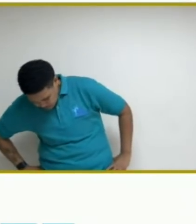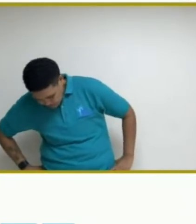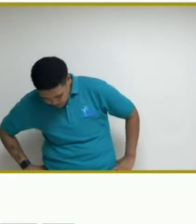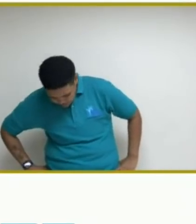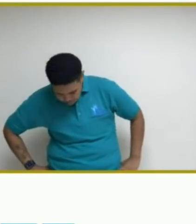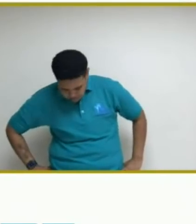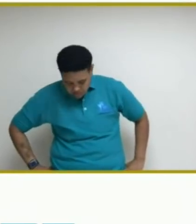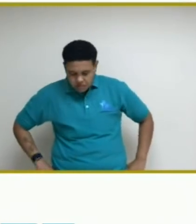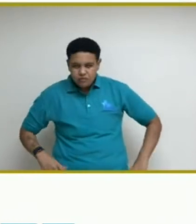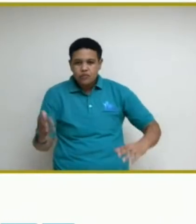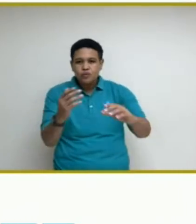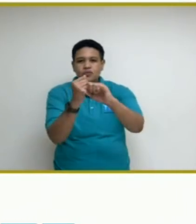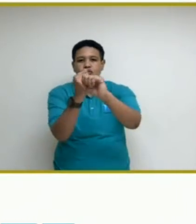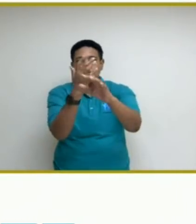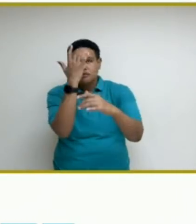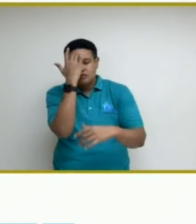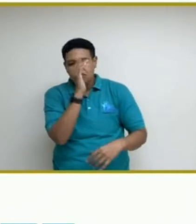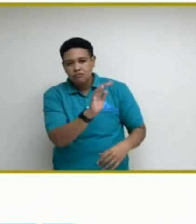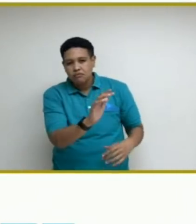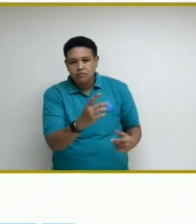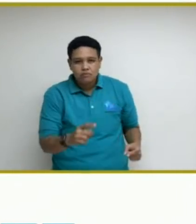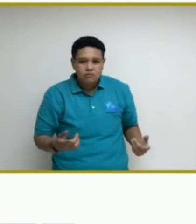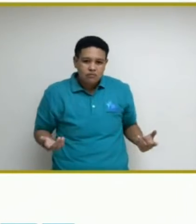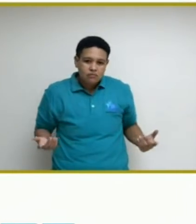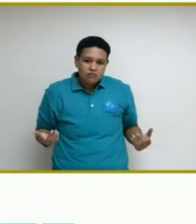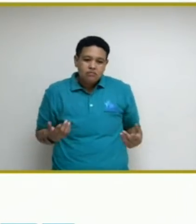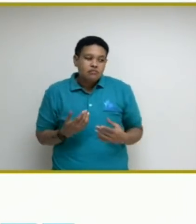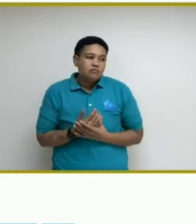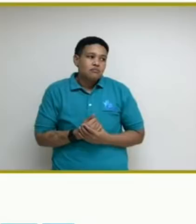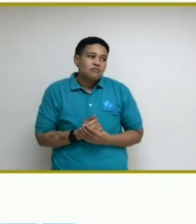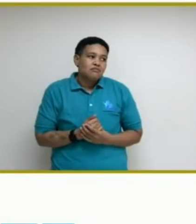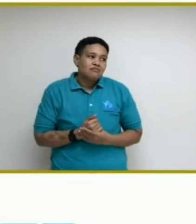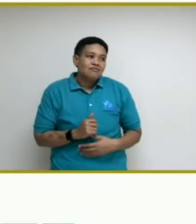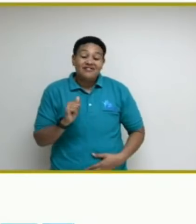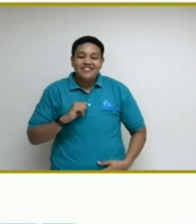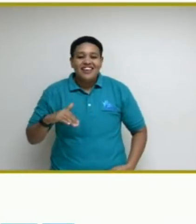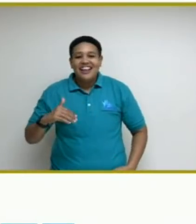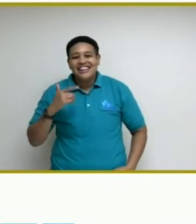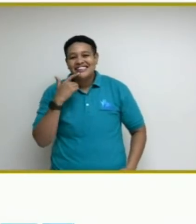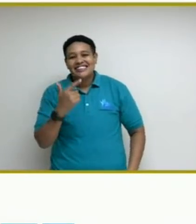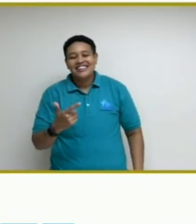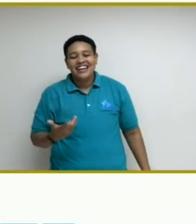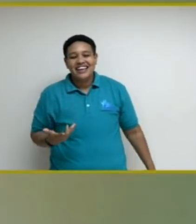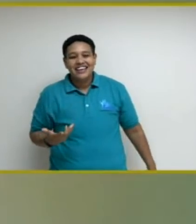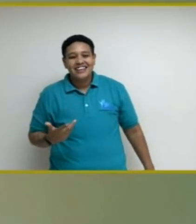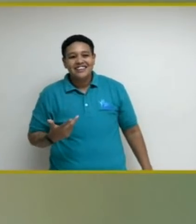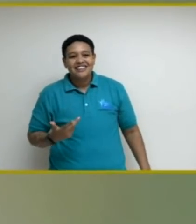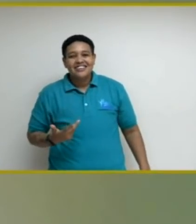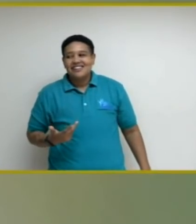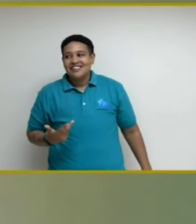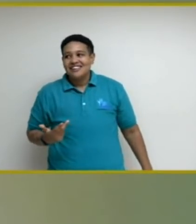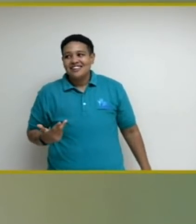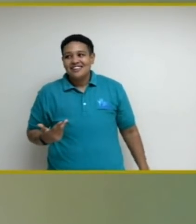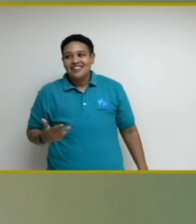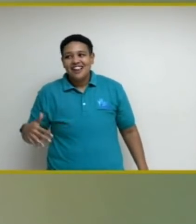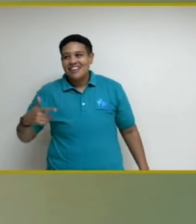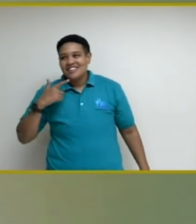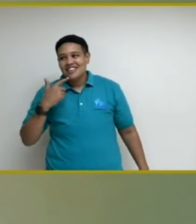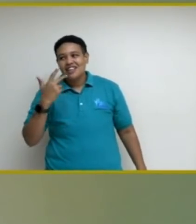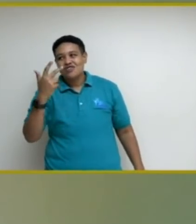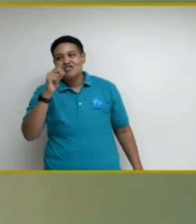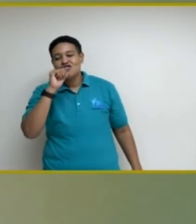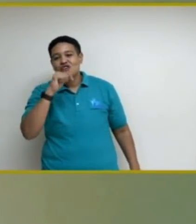And what were the symptoms? So. No, I did not say that the 3 suffered